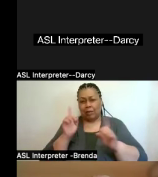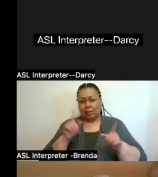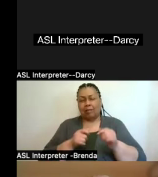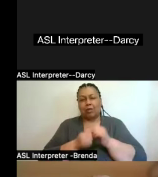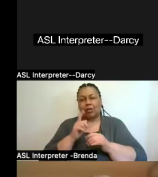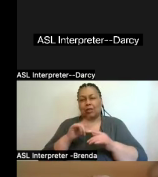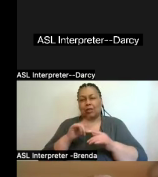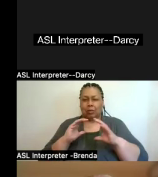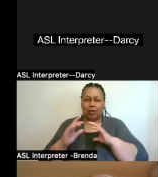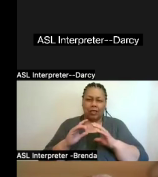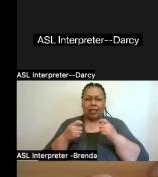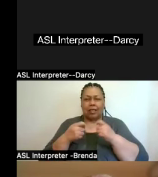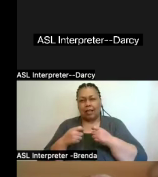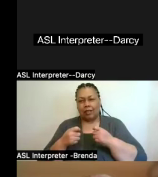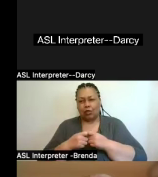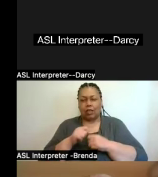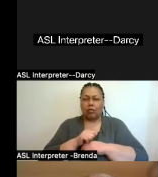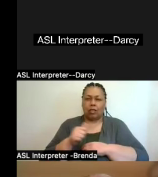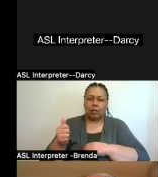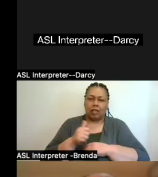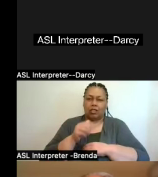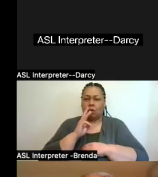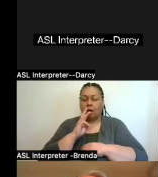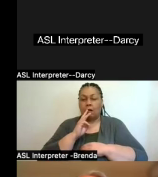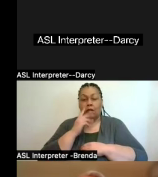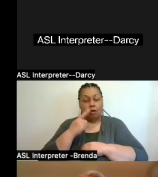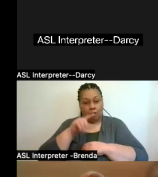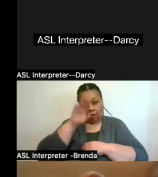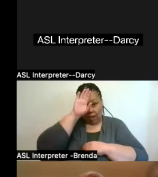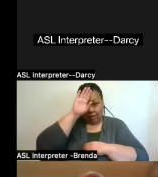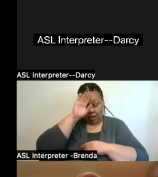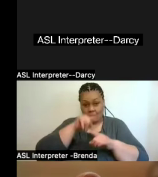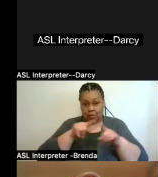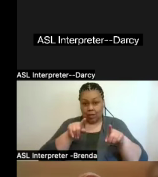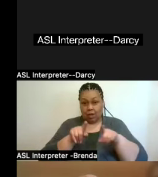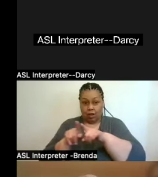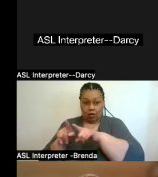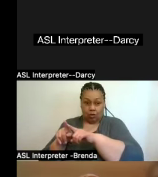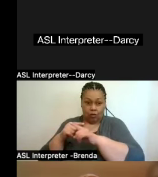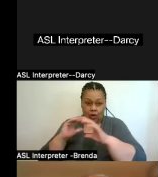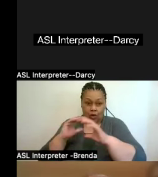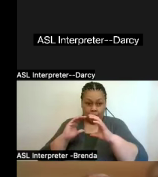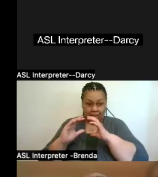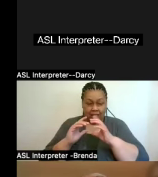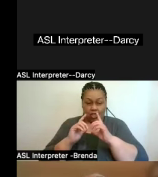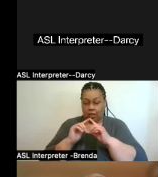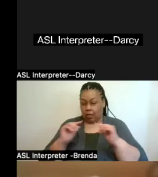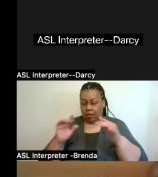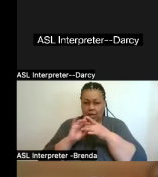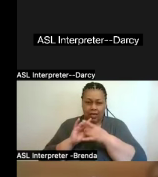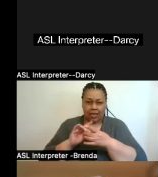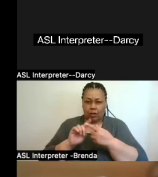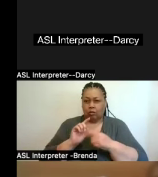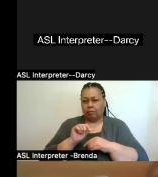communications, electric power, transportation, and water for firefighting, but of course, debris management and other things related to all